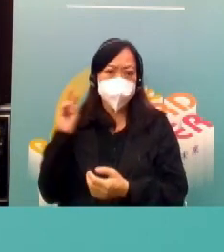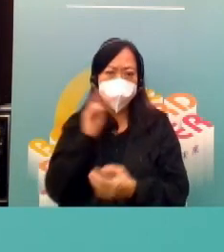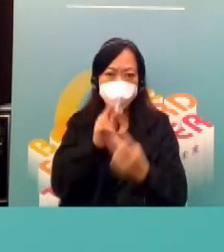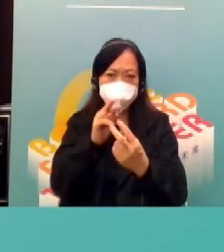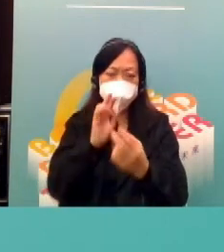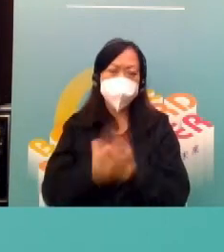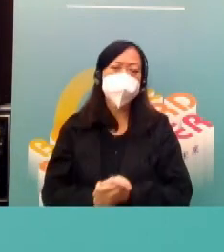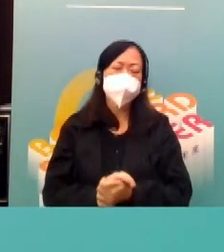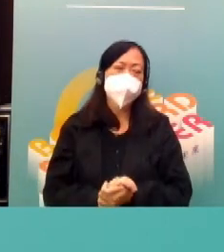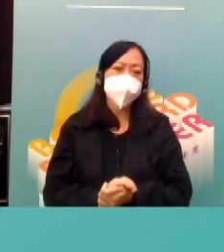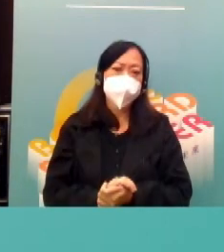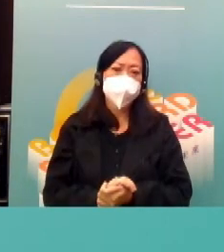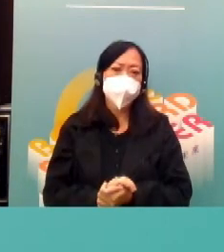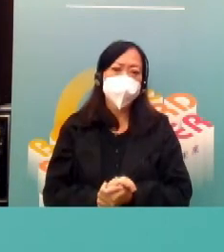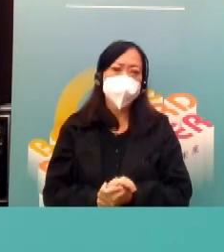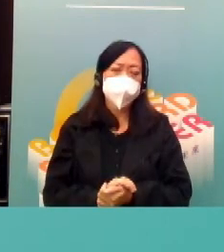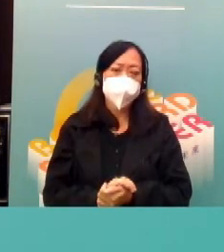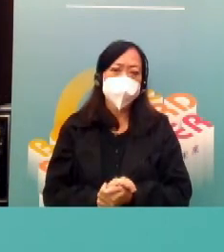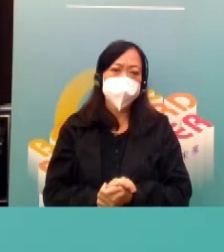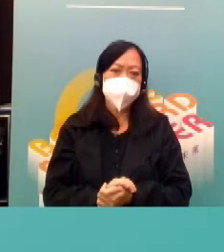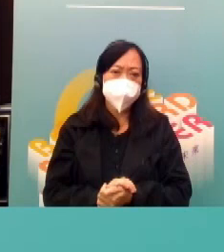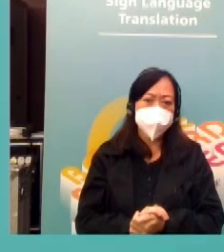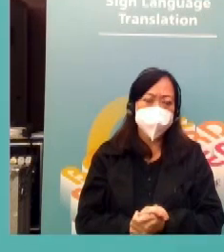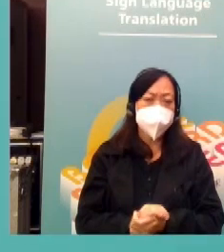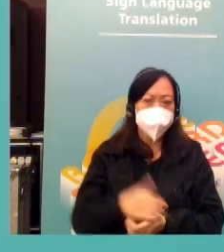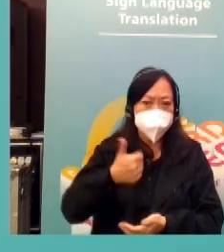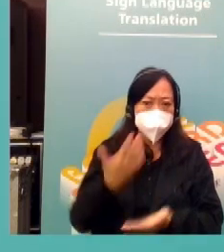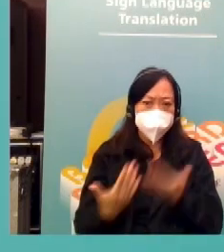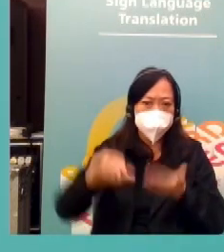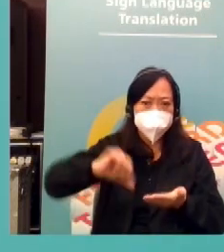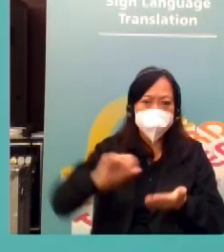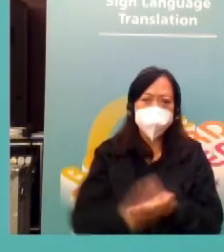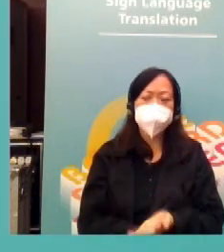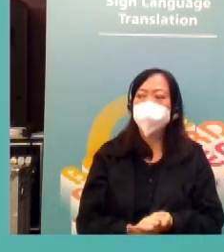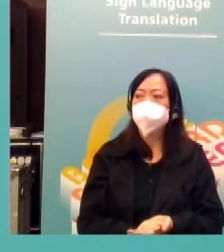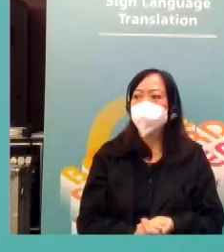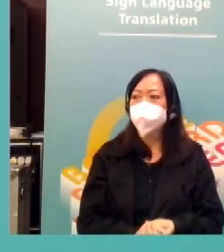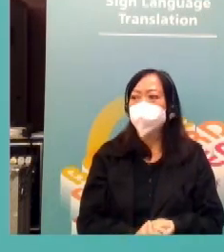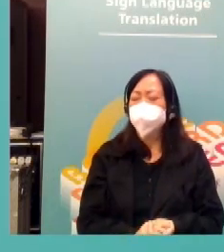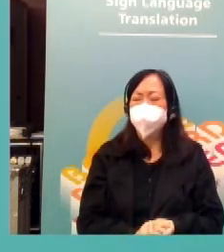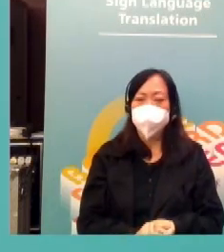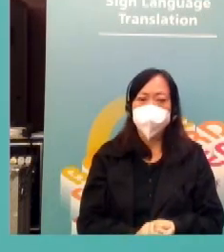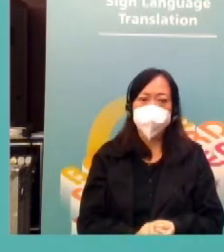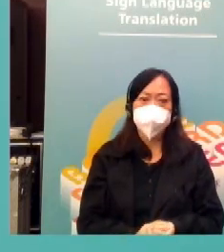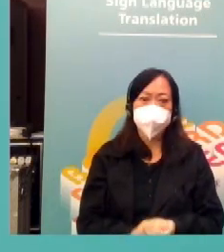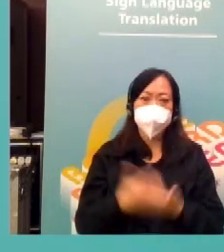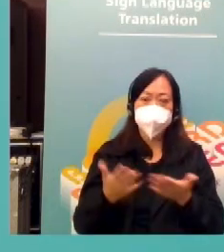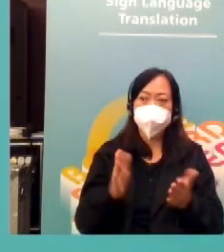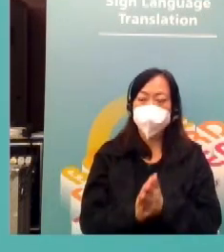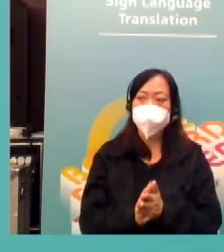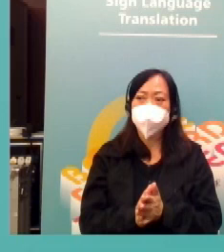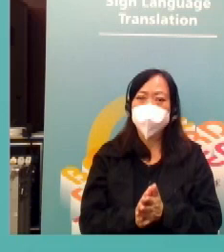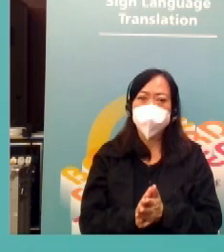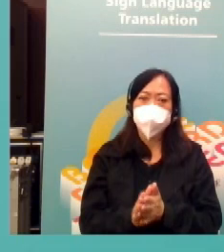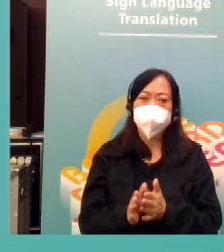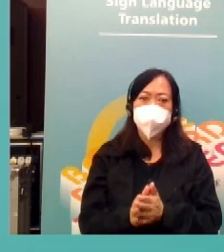sometimes failure. Yeah, thank you. Thank you very much for your advice. So let's open up to the floor to have some questions. If you